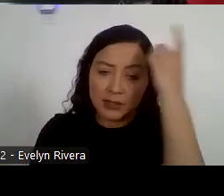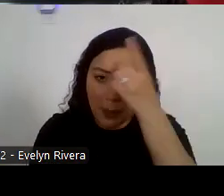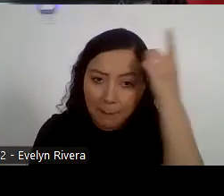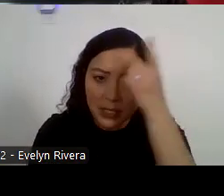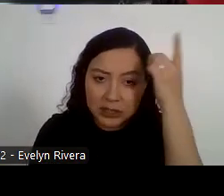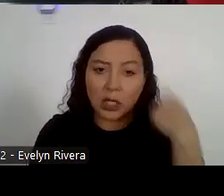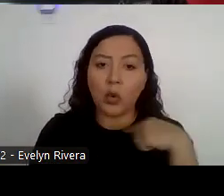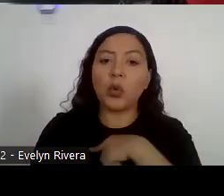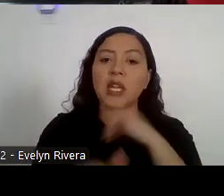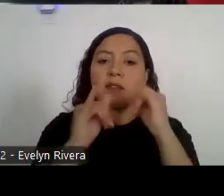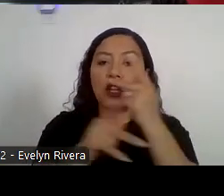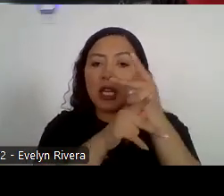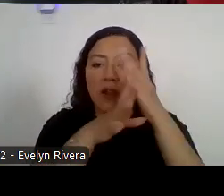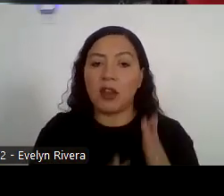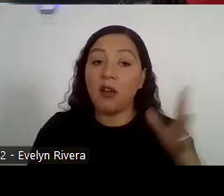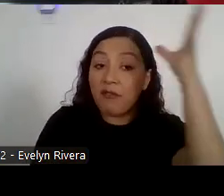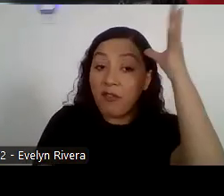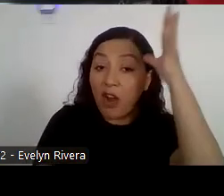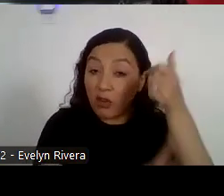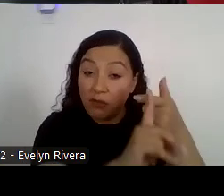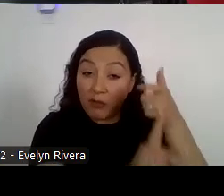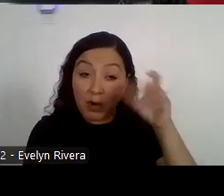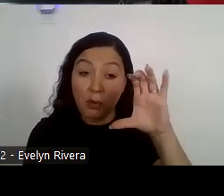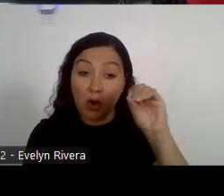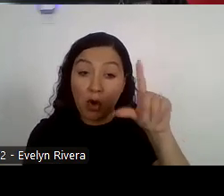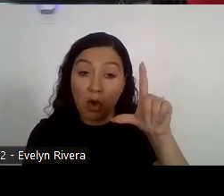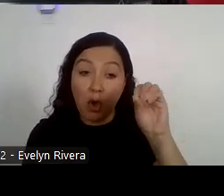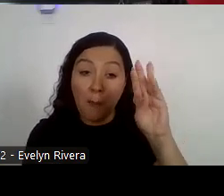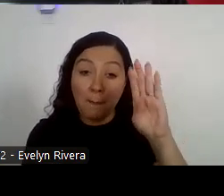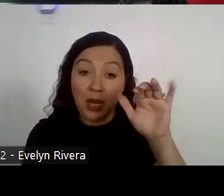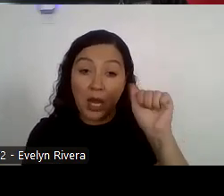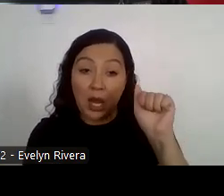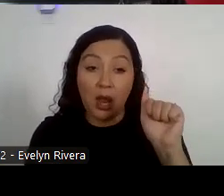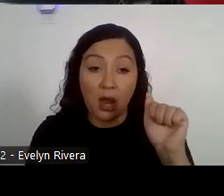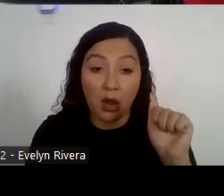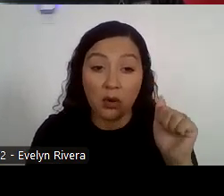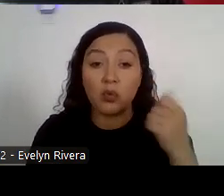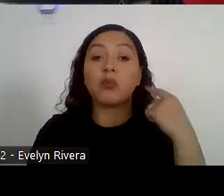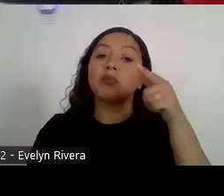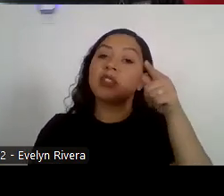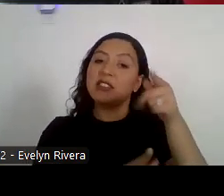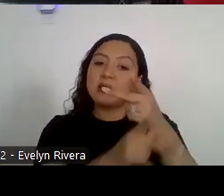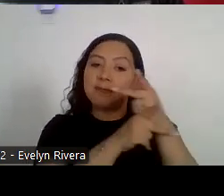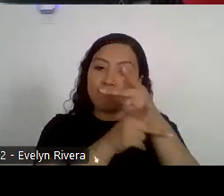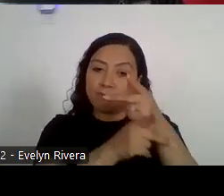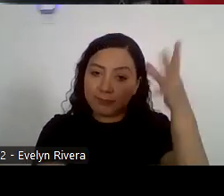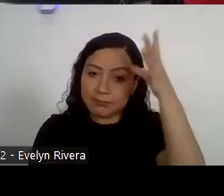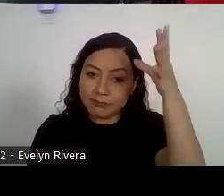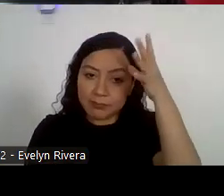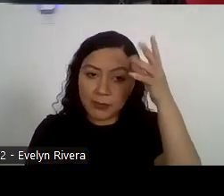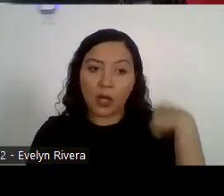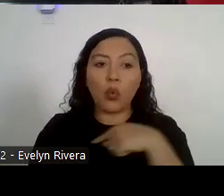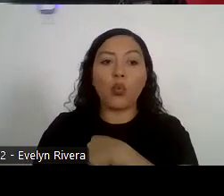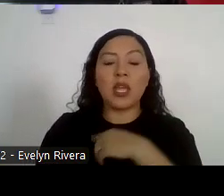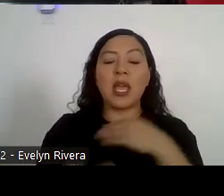said, "We fulfill so many roles, culturally, socially, humanly. We have to give back to our parents. But when you're caring for someone with dementia who